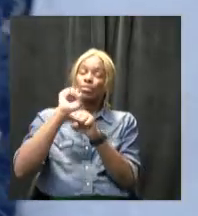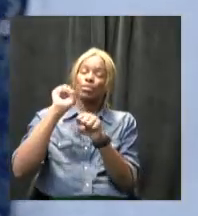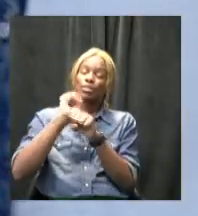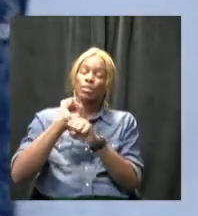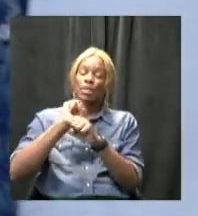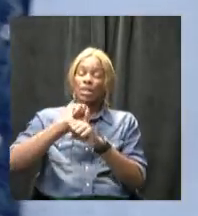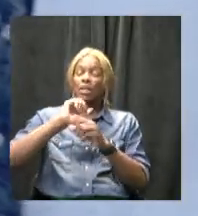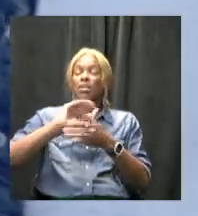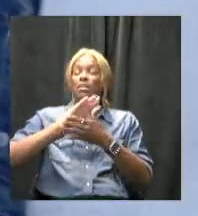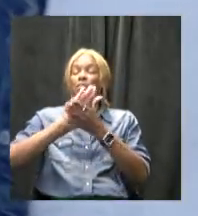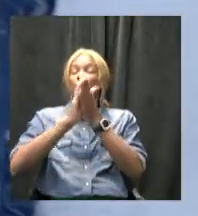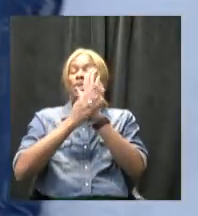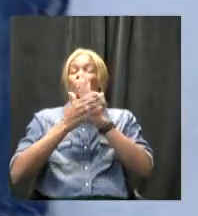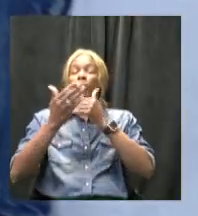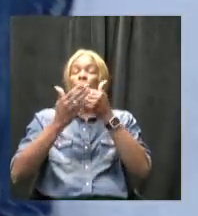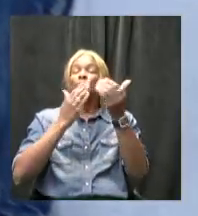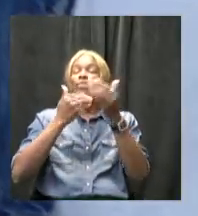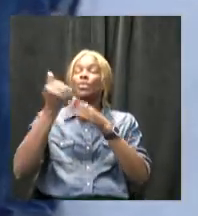who You called it to be.